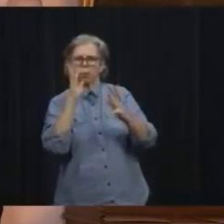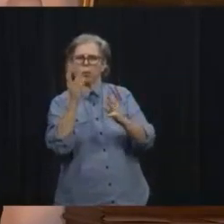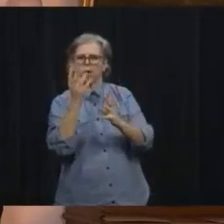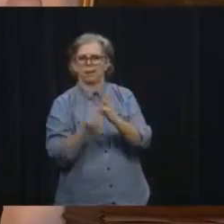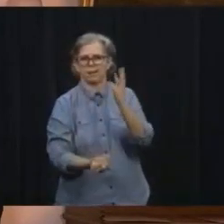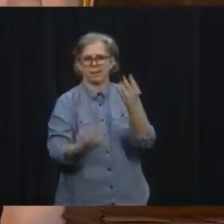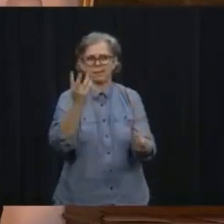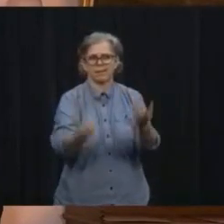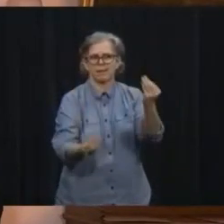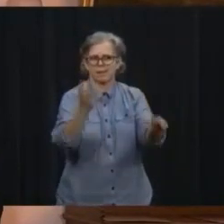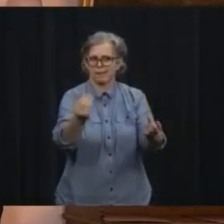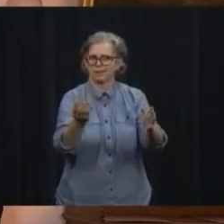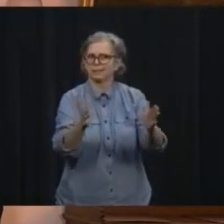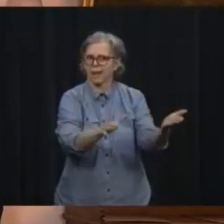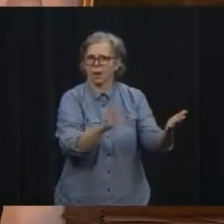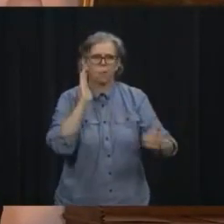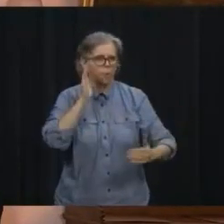critical time.